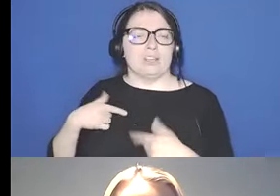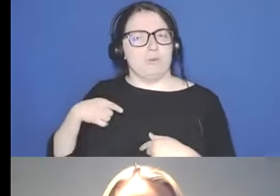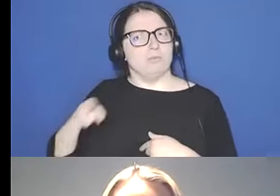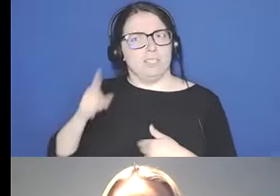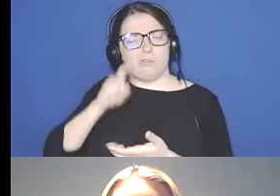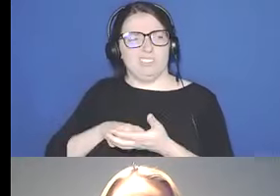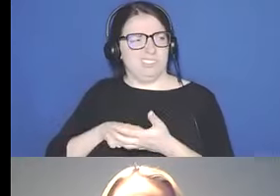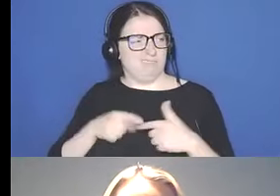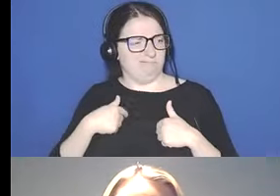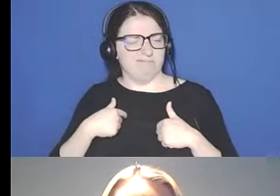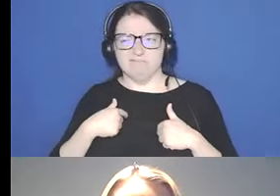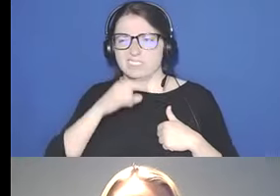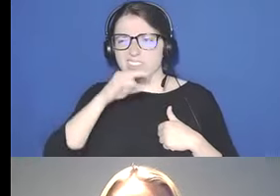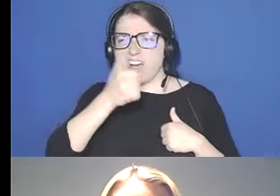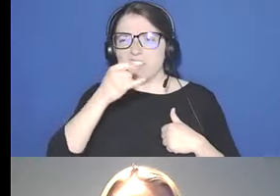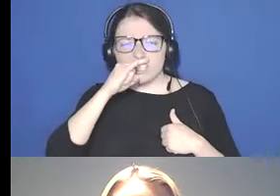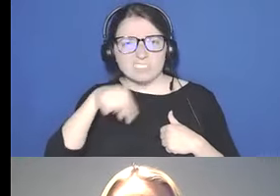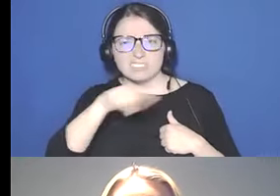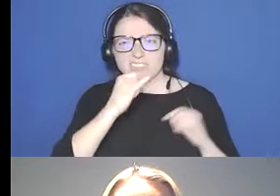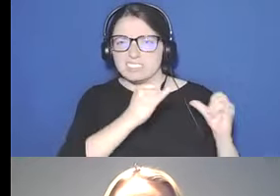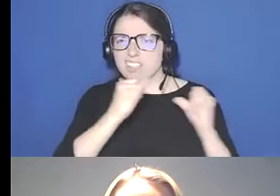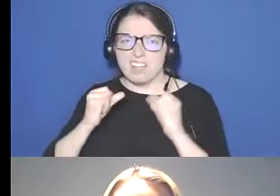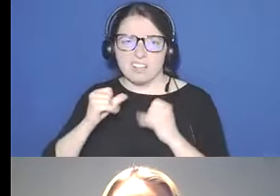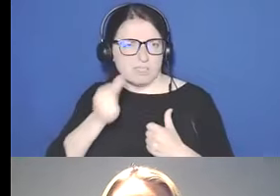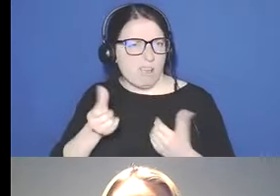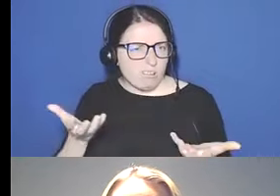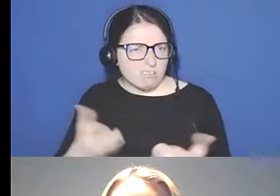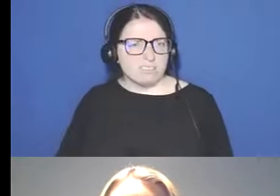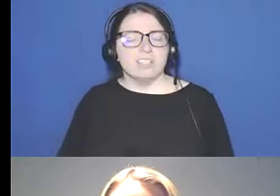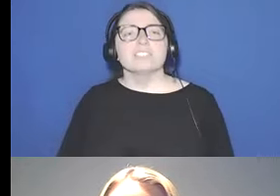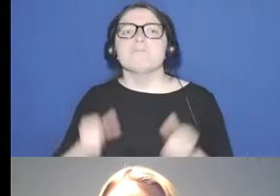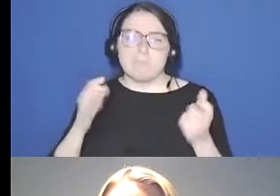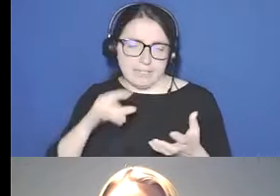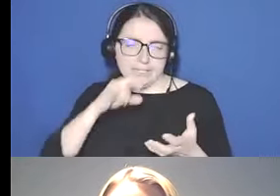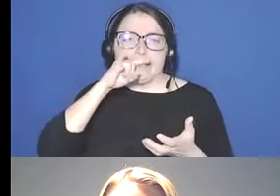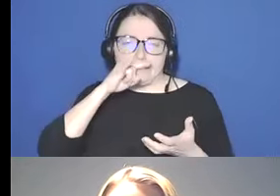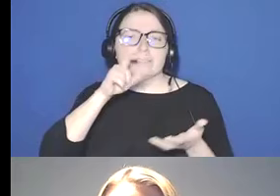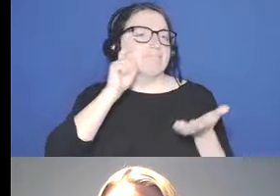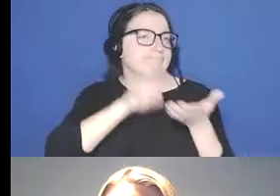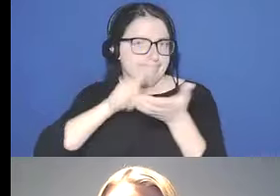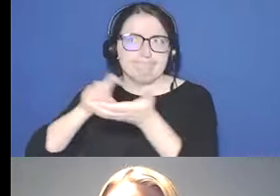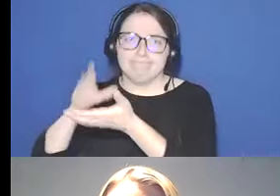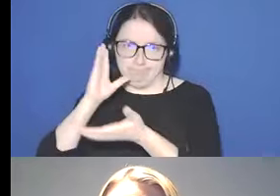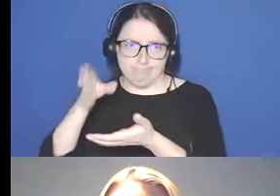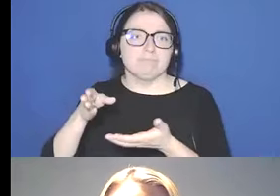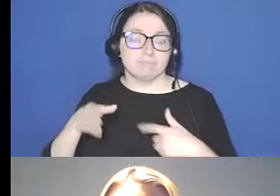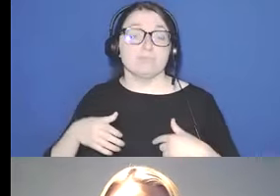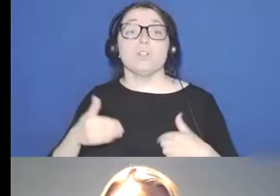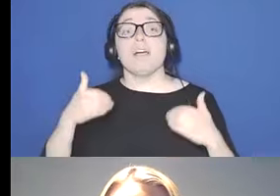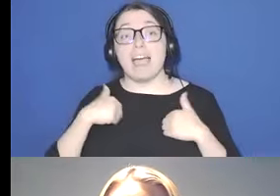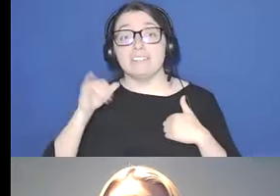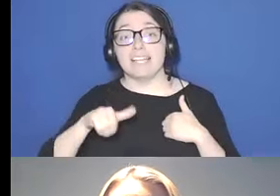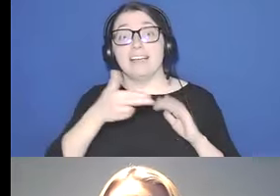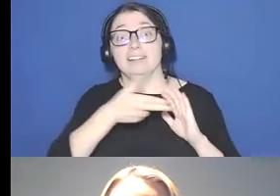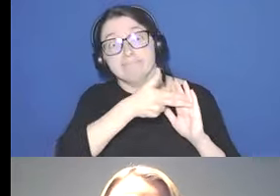others. And a lot of kids will notice that. And so having that diagnosis can actually be a relief to them